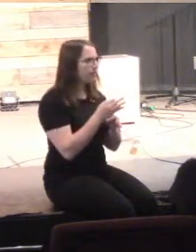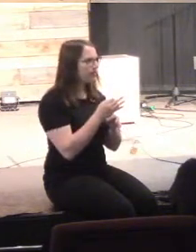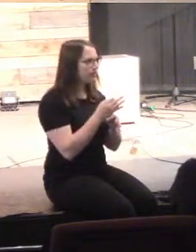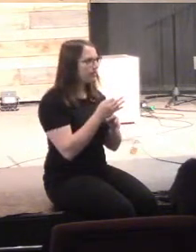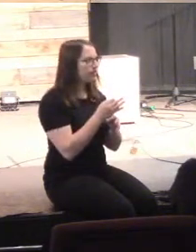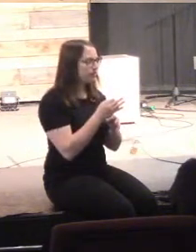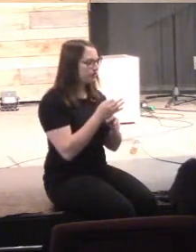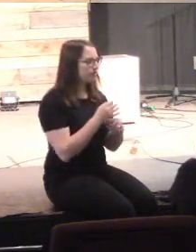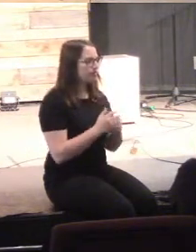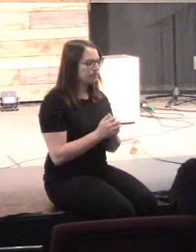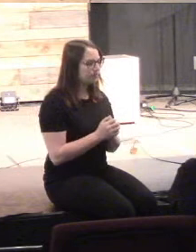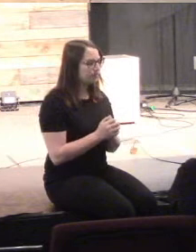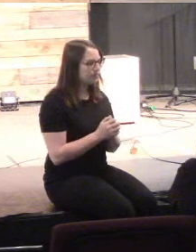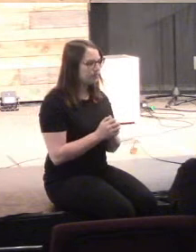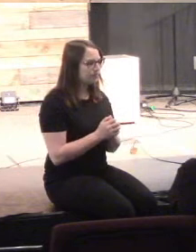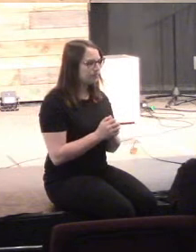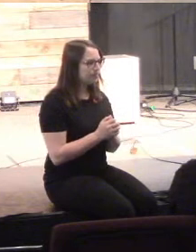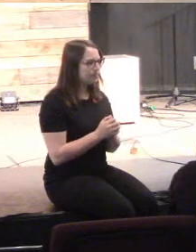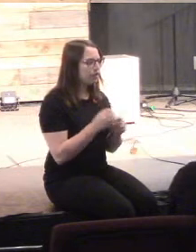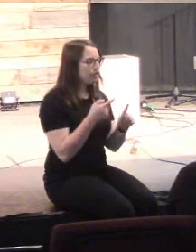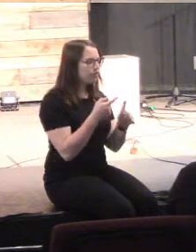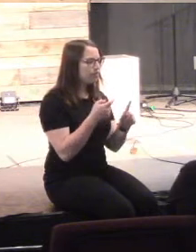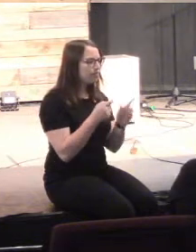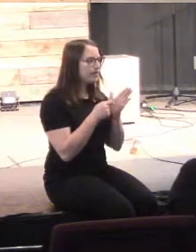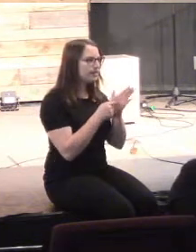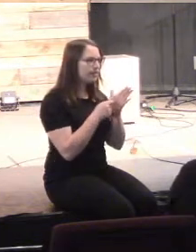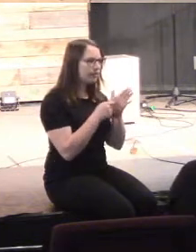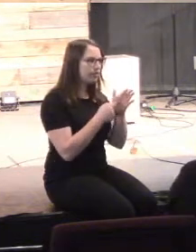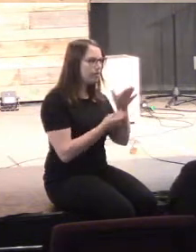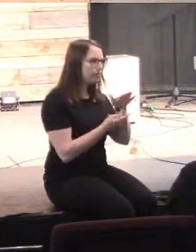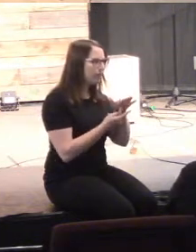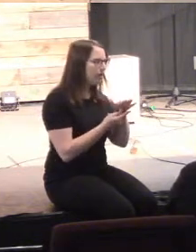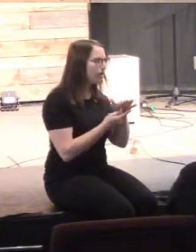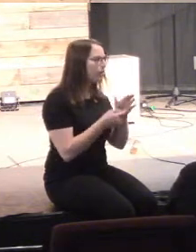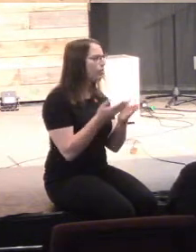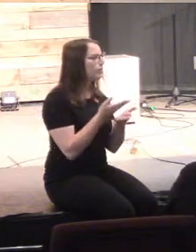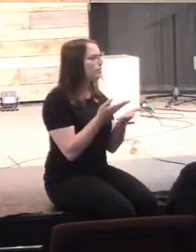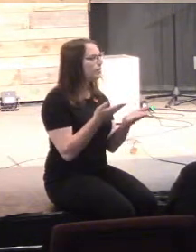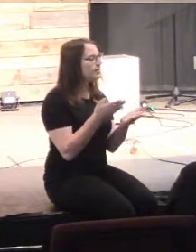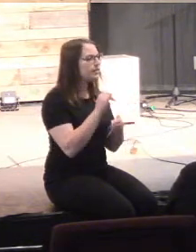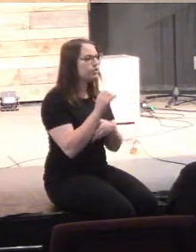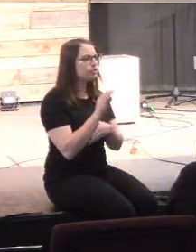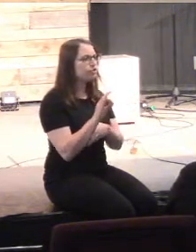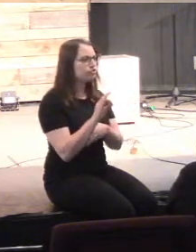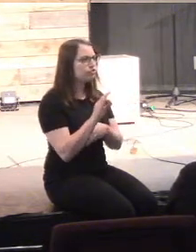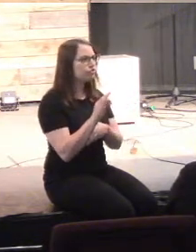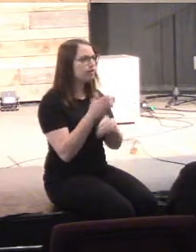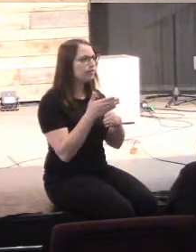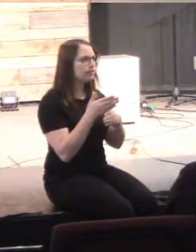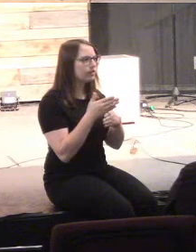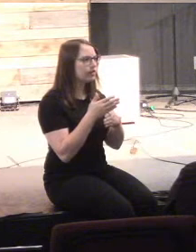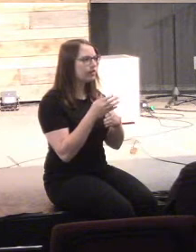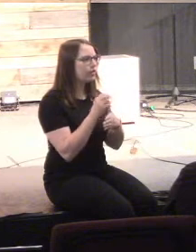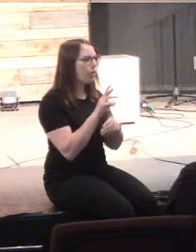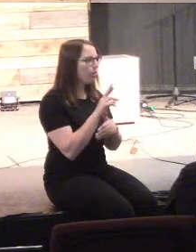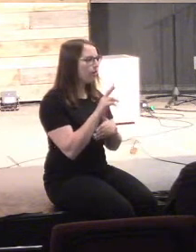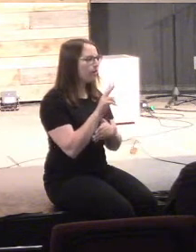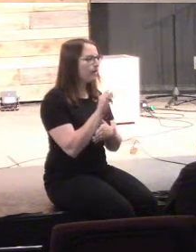You know, whether it's from the example of Paul or the things that Jeff shared or what Vince was kind of walking us